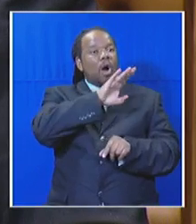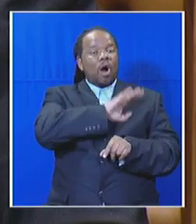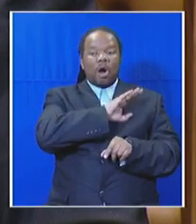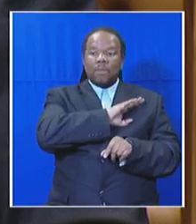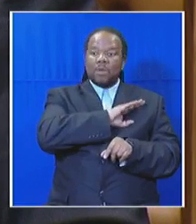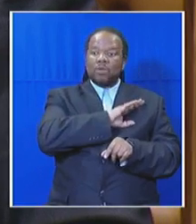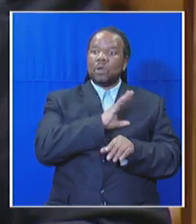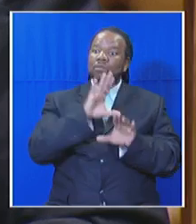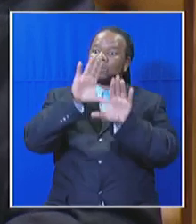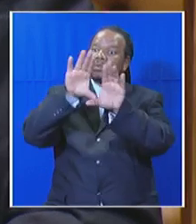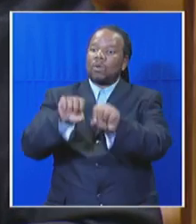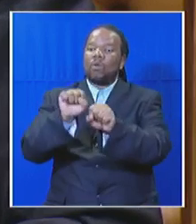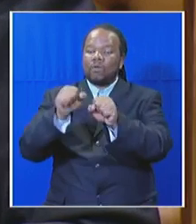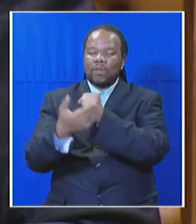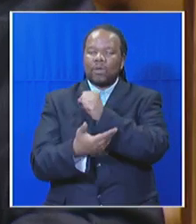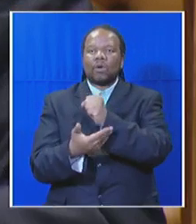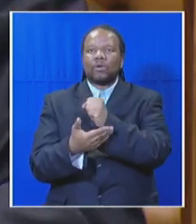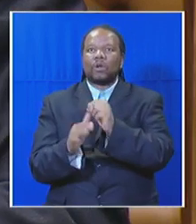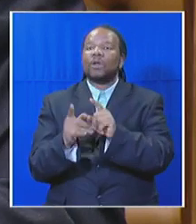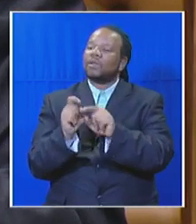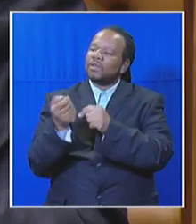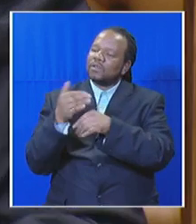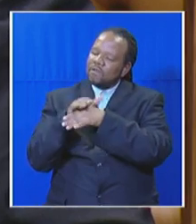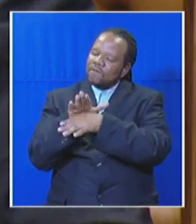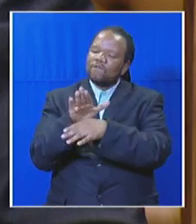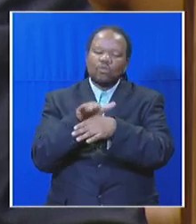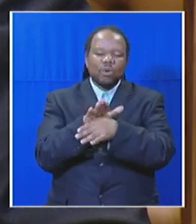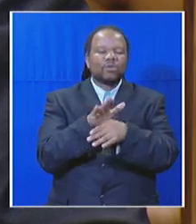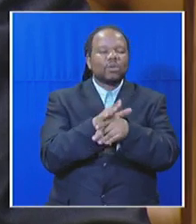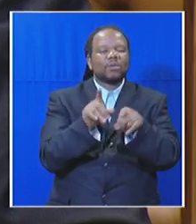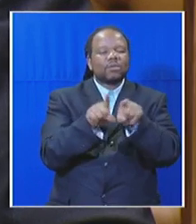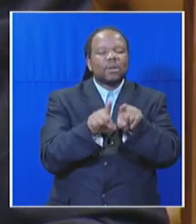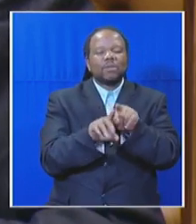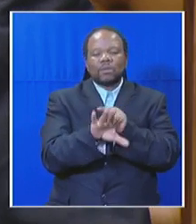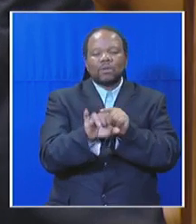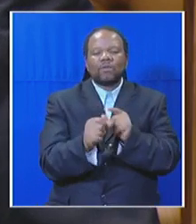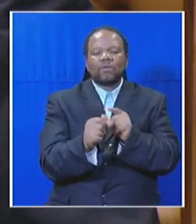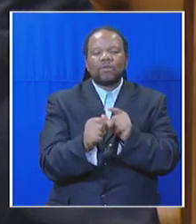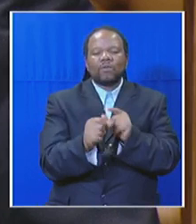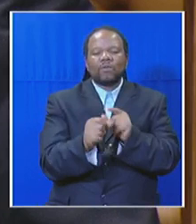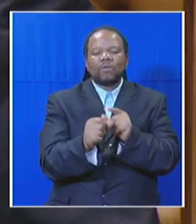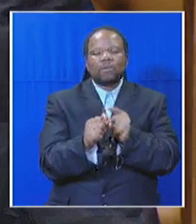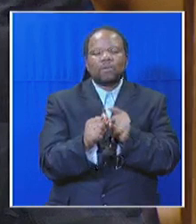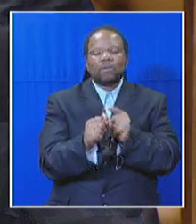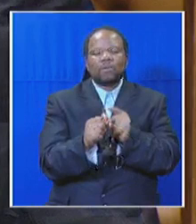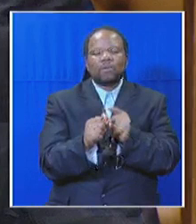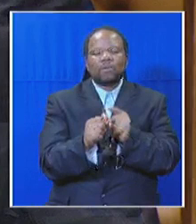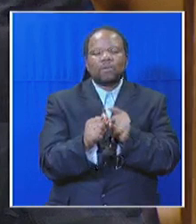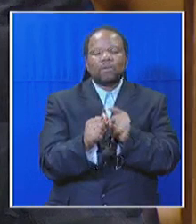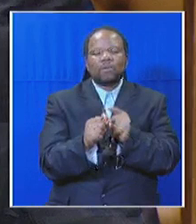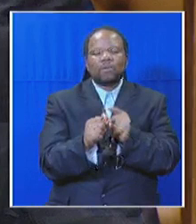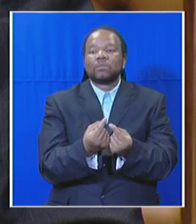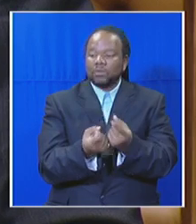be. That has been the influence that many countries, including South Africa, has been exercising in